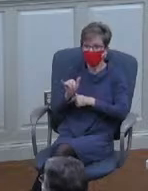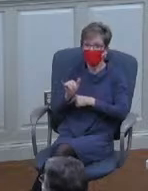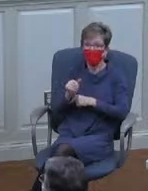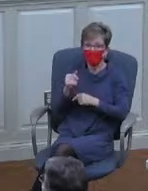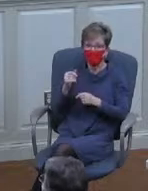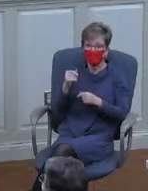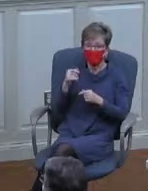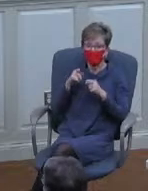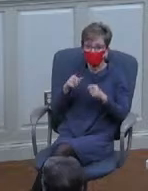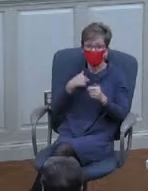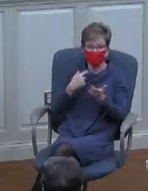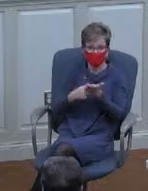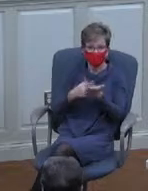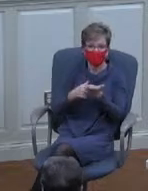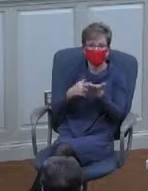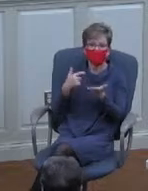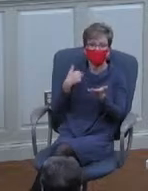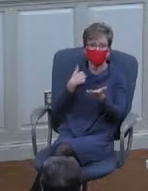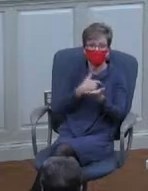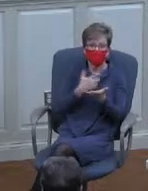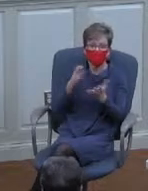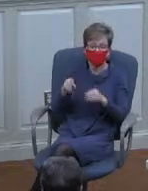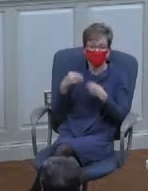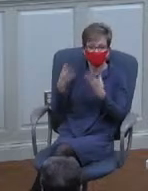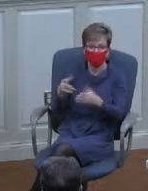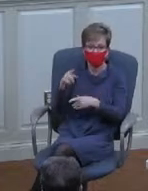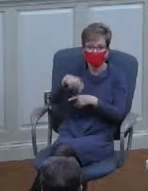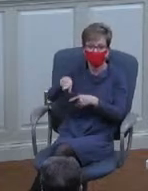conversation, we wanted to provide them some